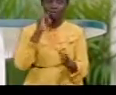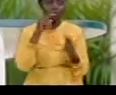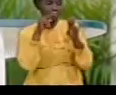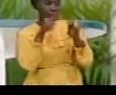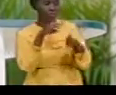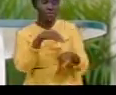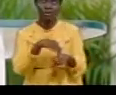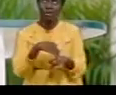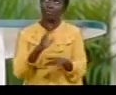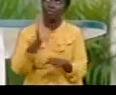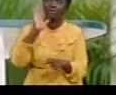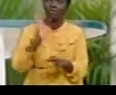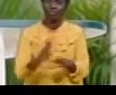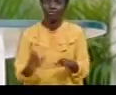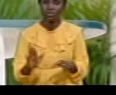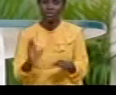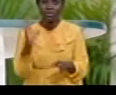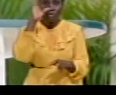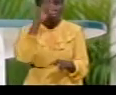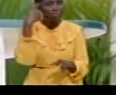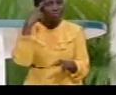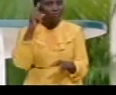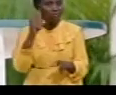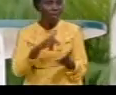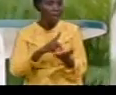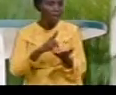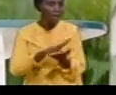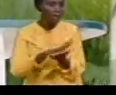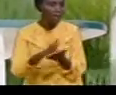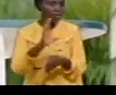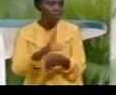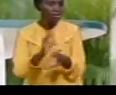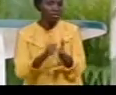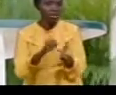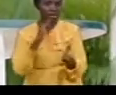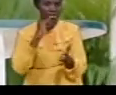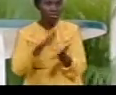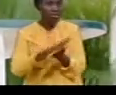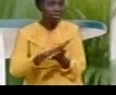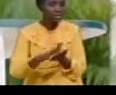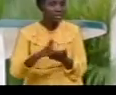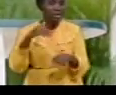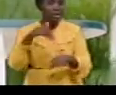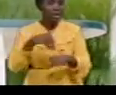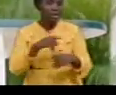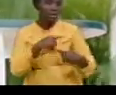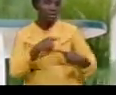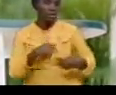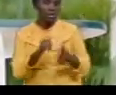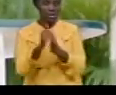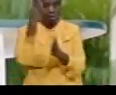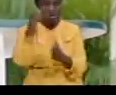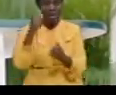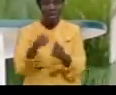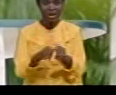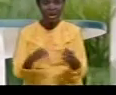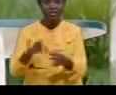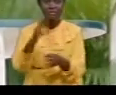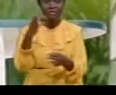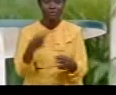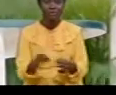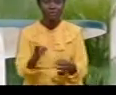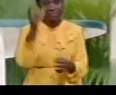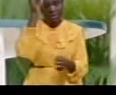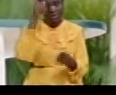church, church that is clean at heart. And that's why every trick of the devil to deceive us into worldliness,